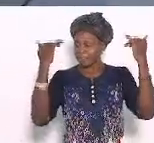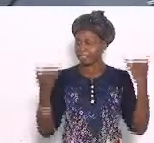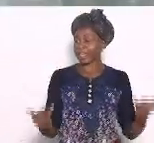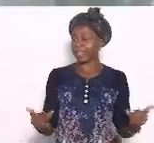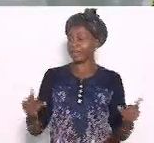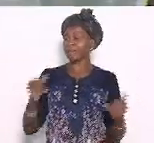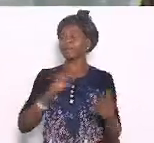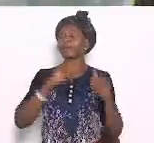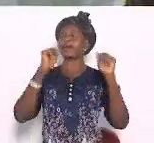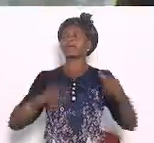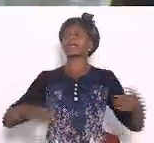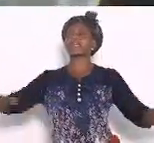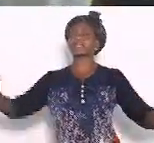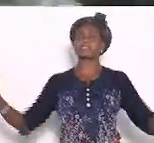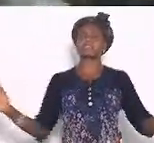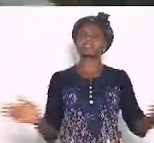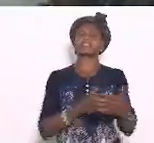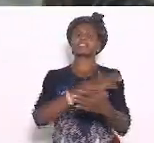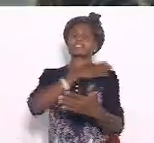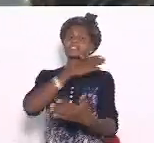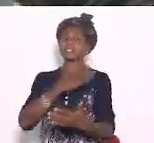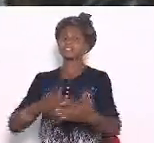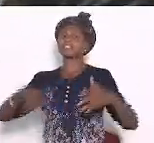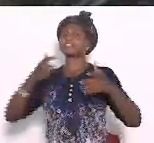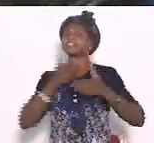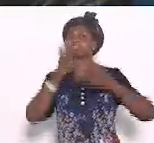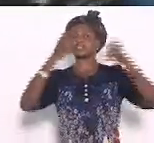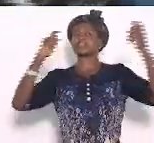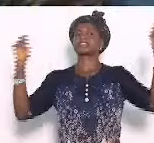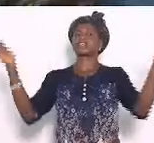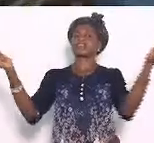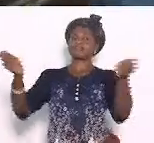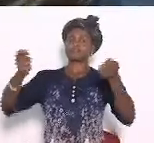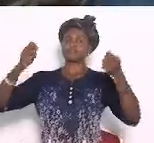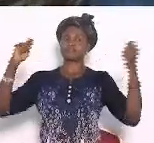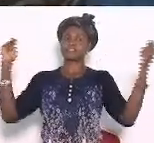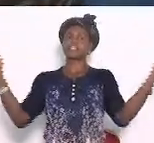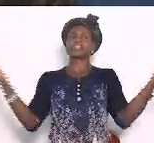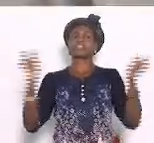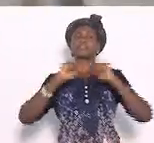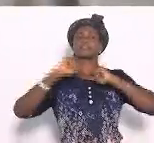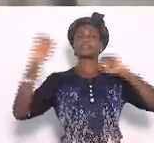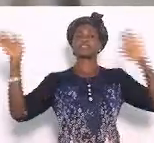can sing alleluah